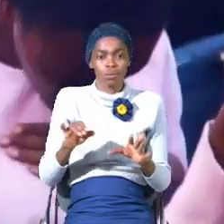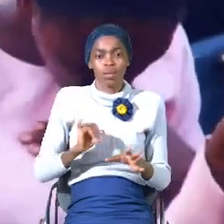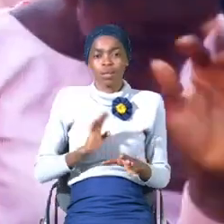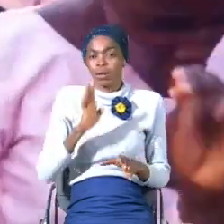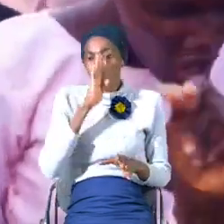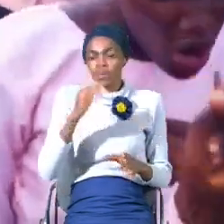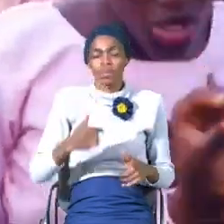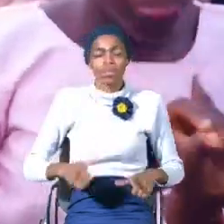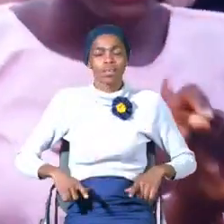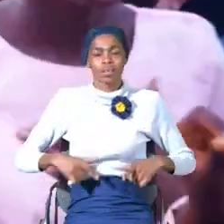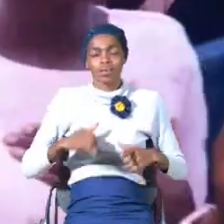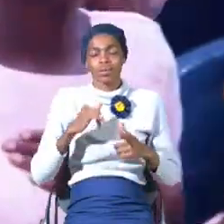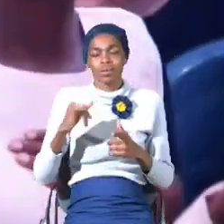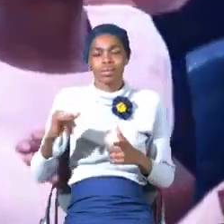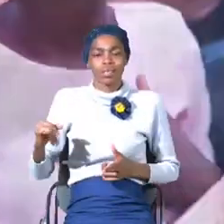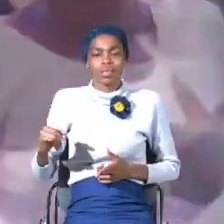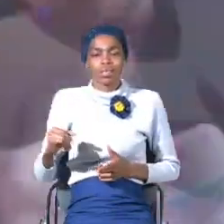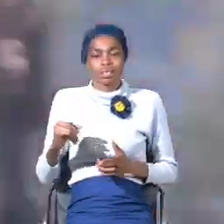Stealing is a weight.